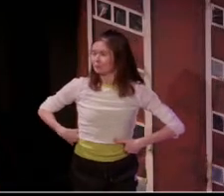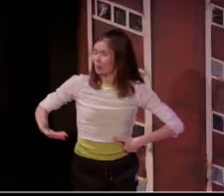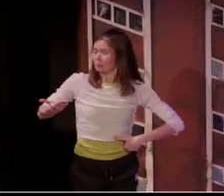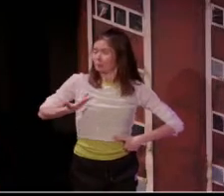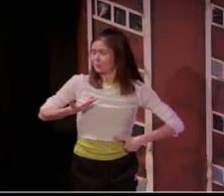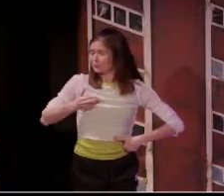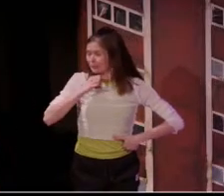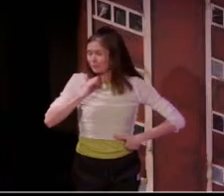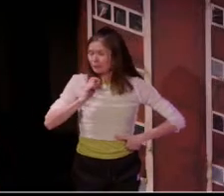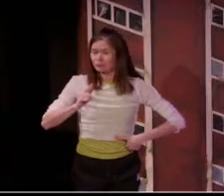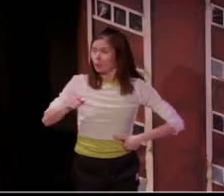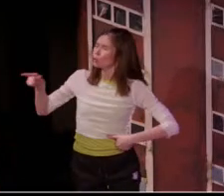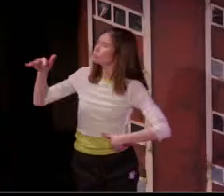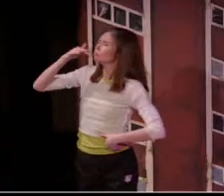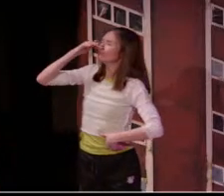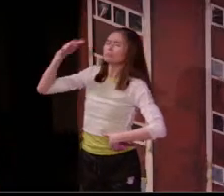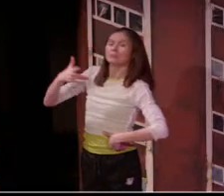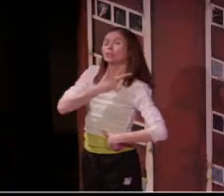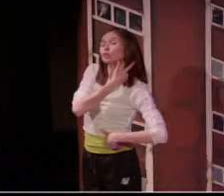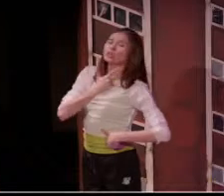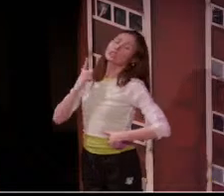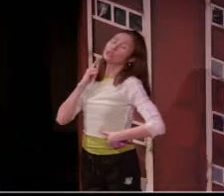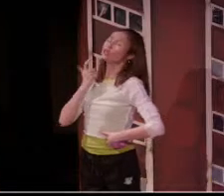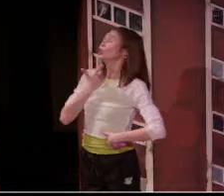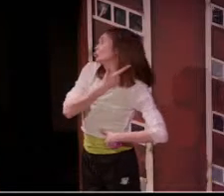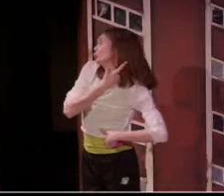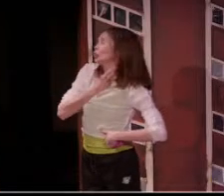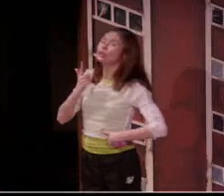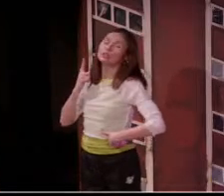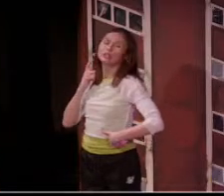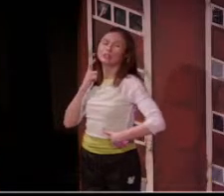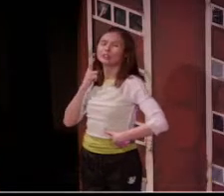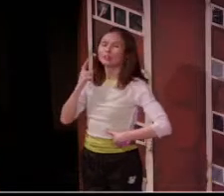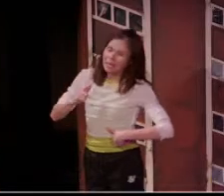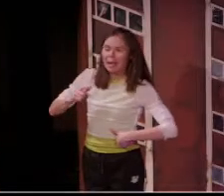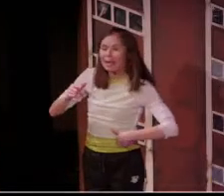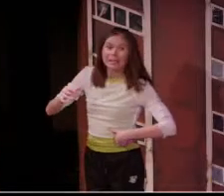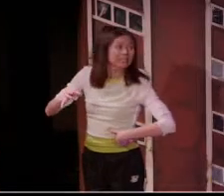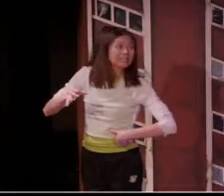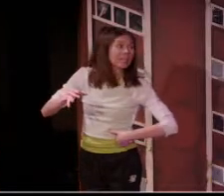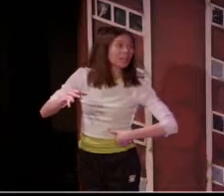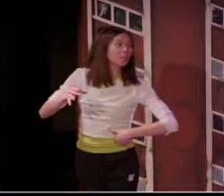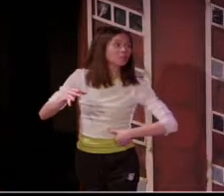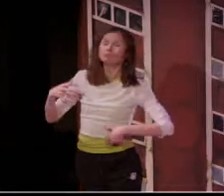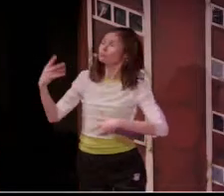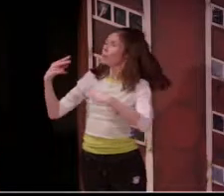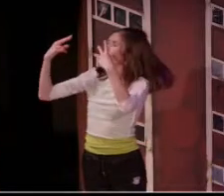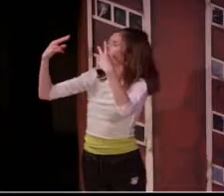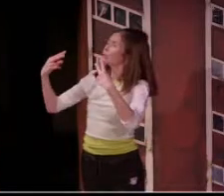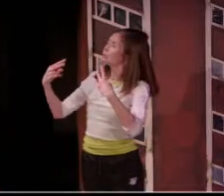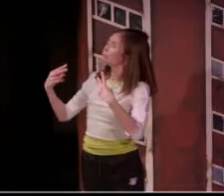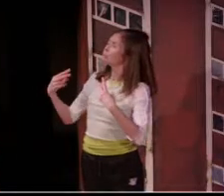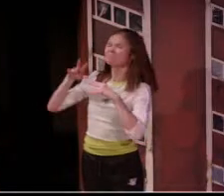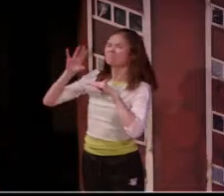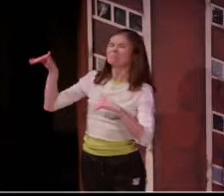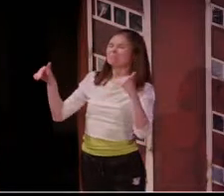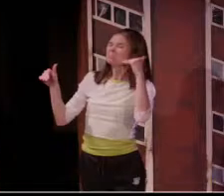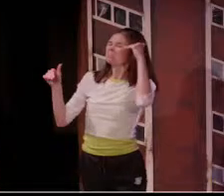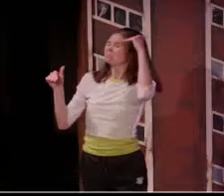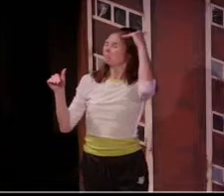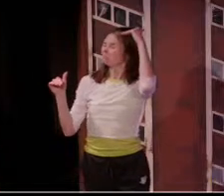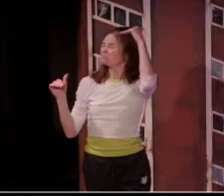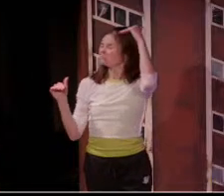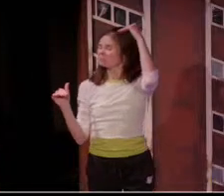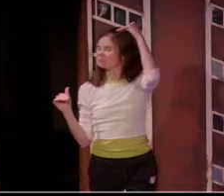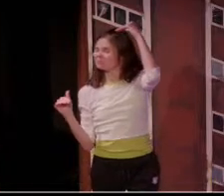nose not detect a city odour upon me? Does my spaceness not declare your baseness? Think that thou,